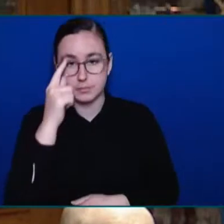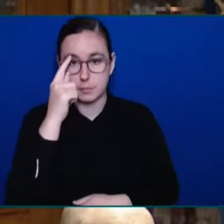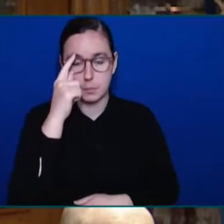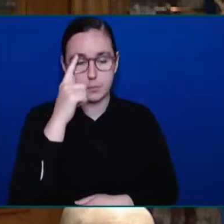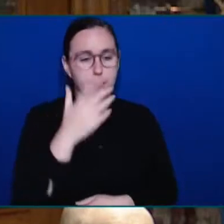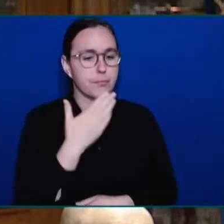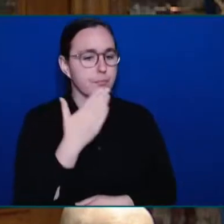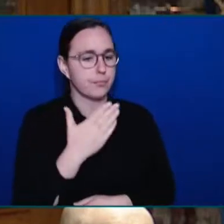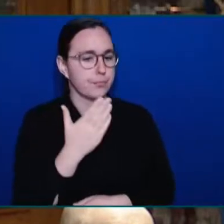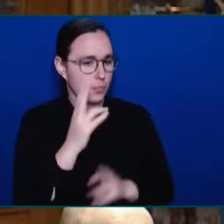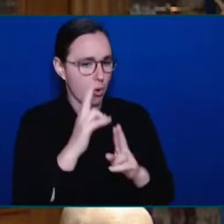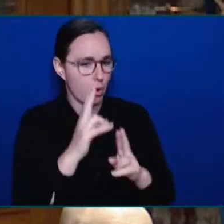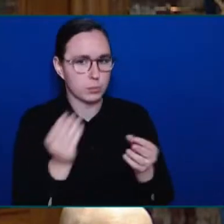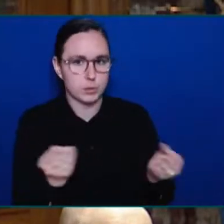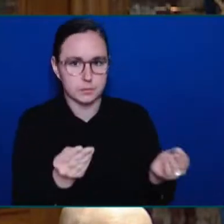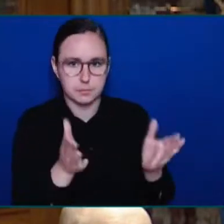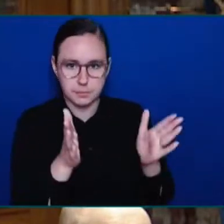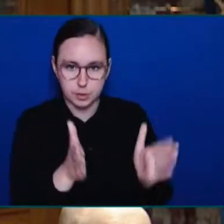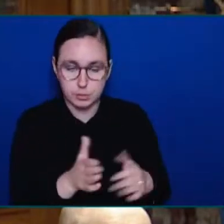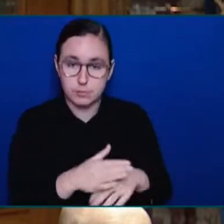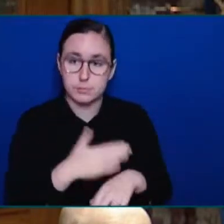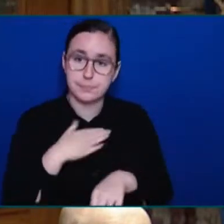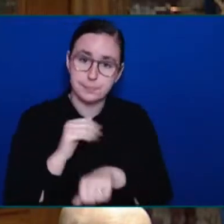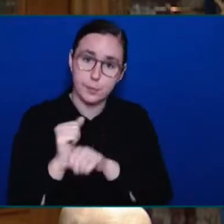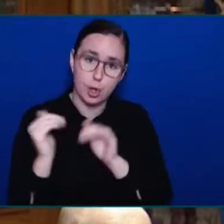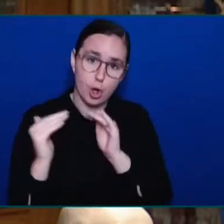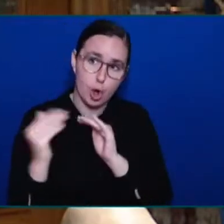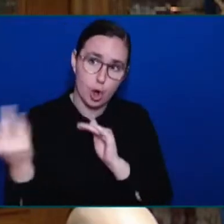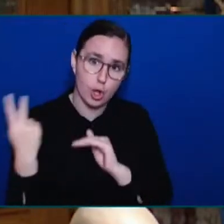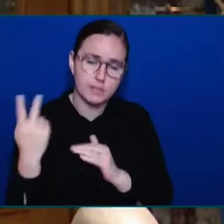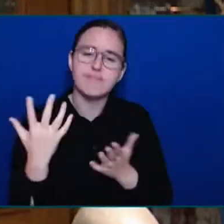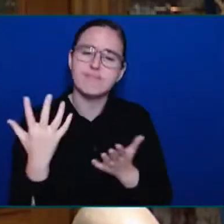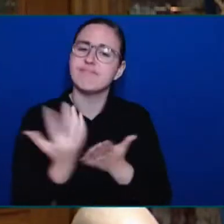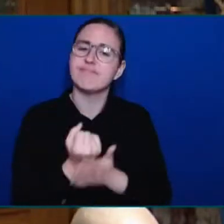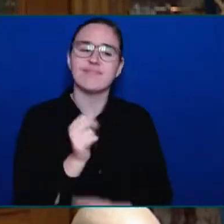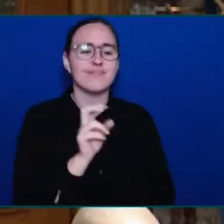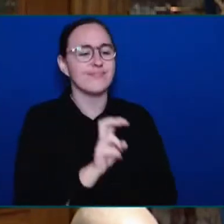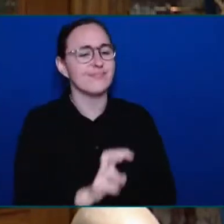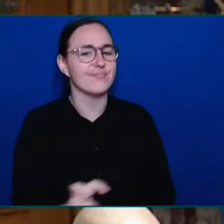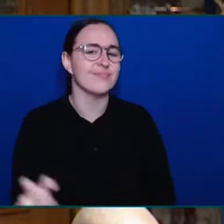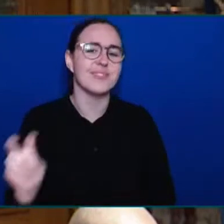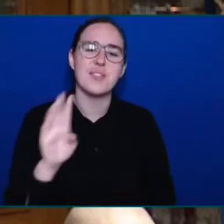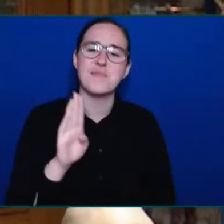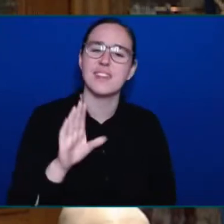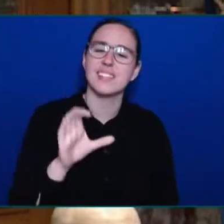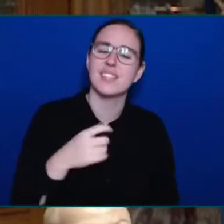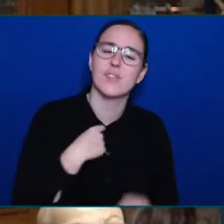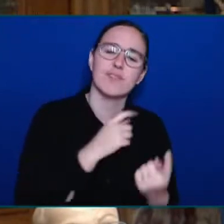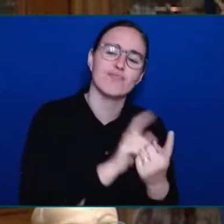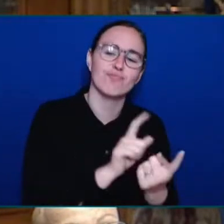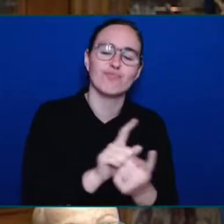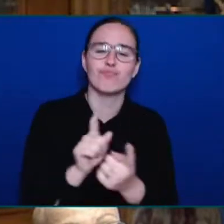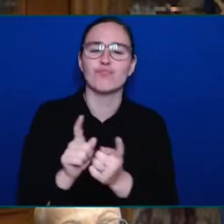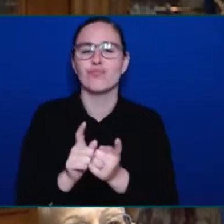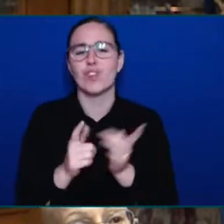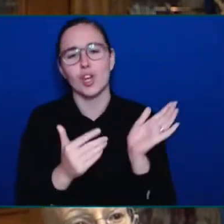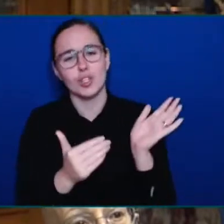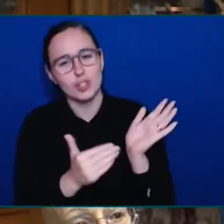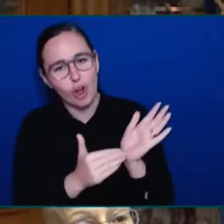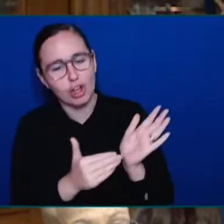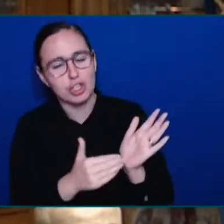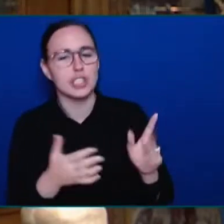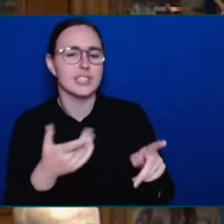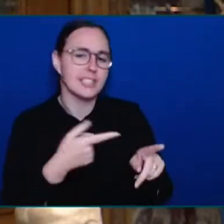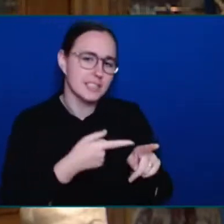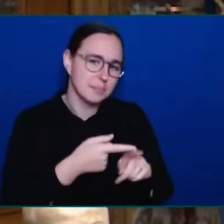province, meeting with doctors, specialists, nurses, mayors, councillors, and citizens. In Smithers, we heard